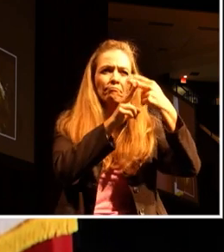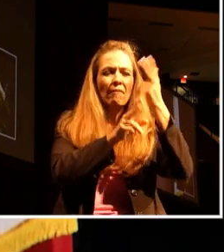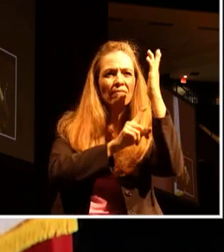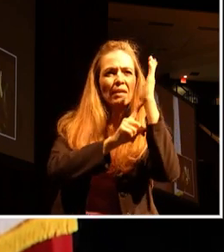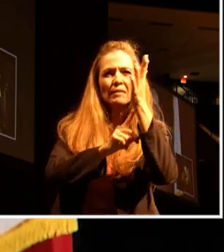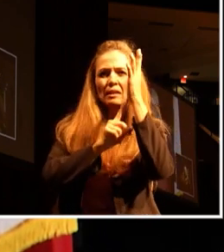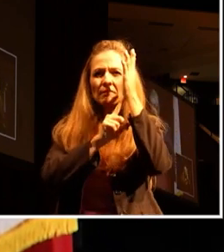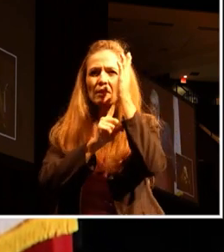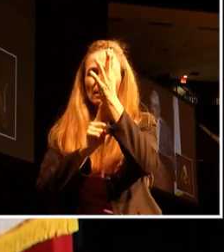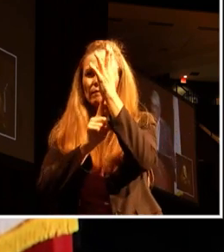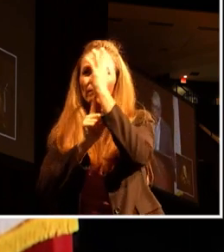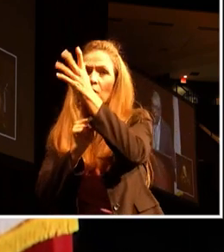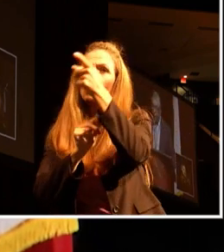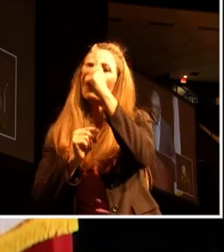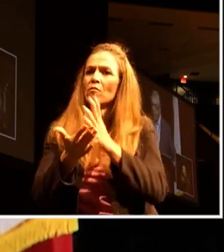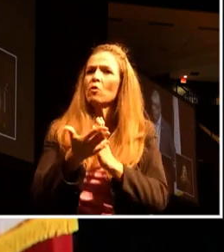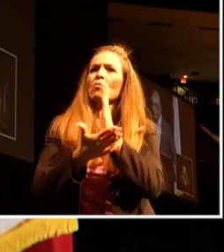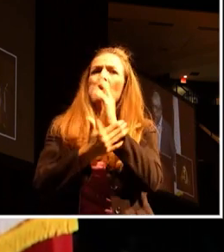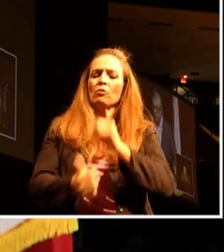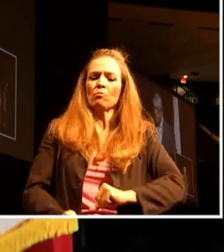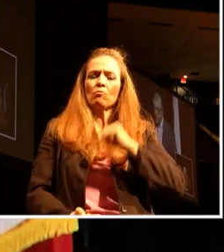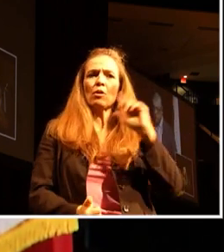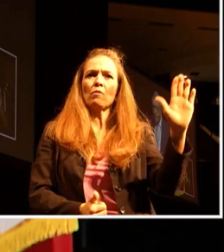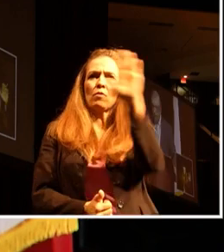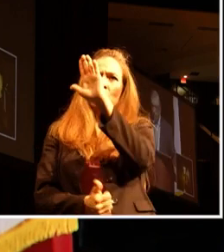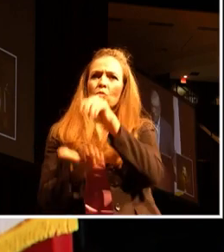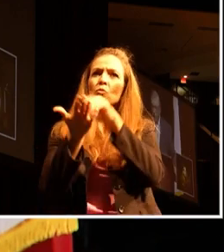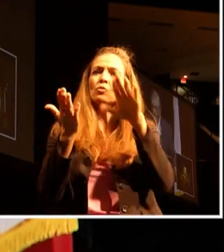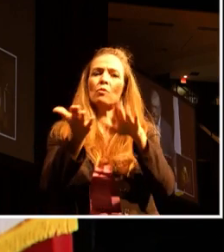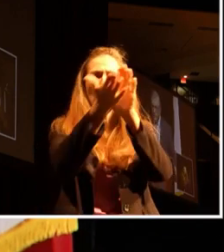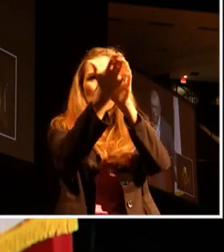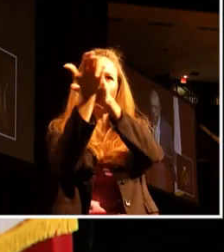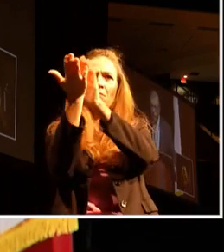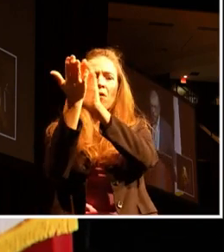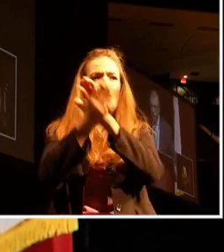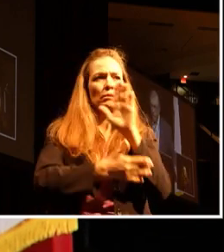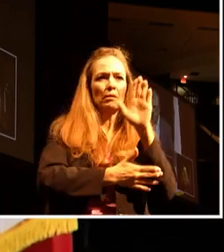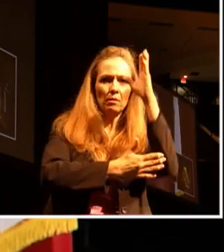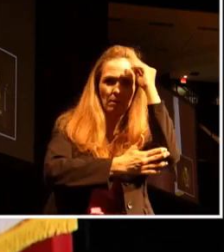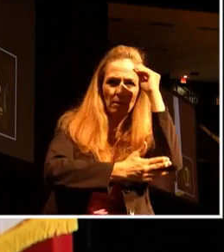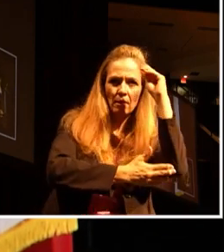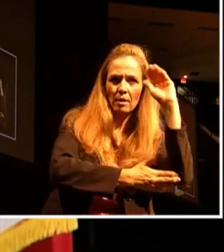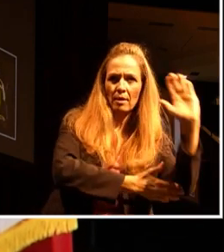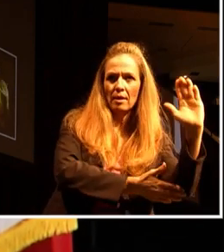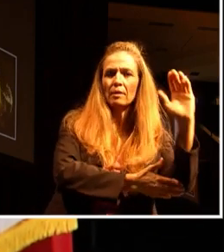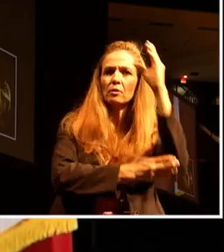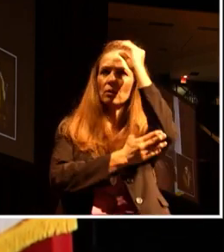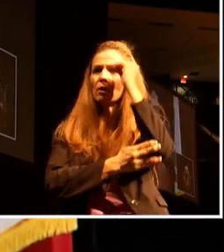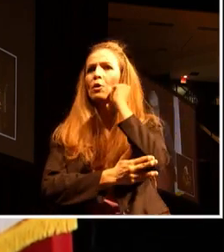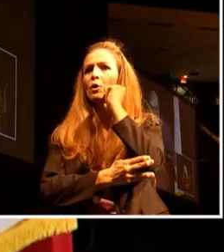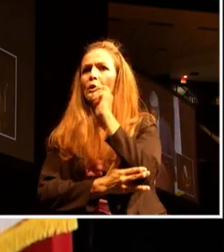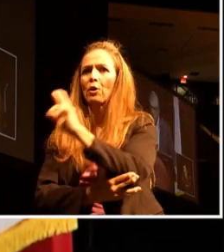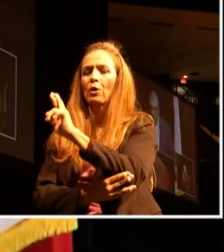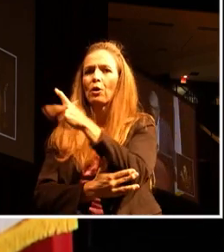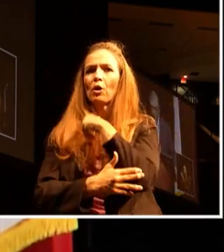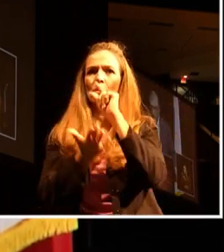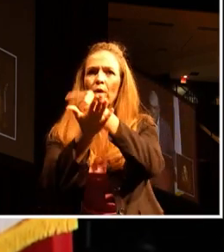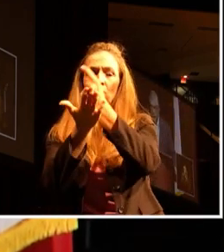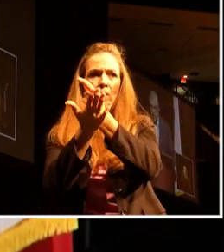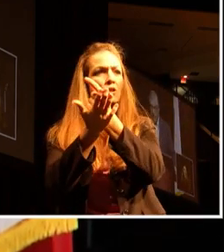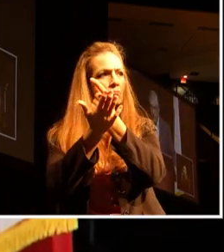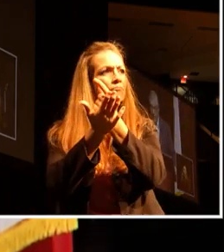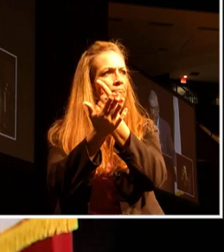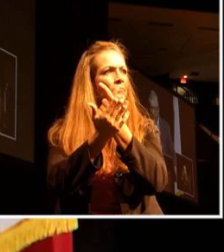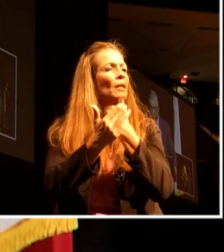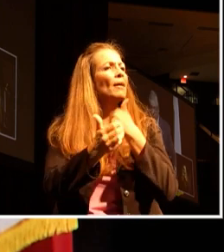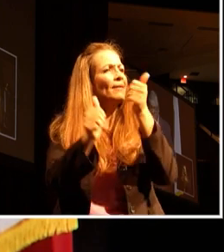5 seconds. You have the right to be proud of your student and applaud his or her graduation. However, at the